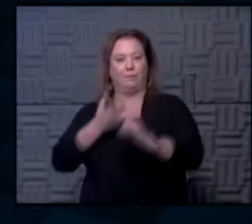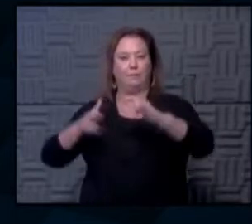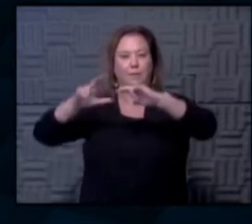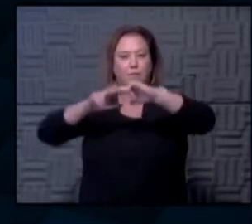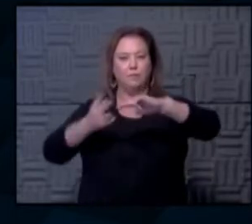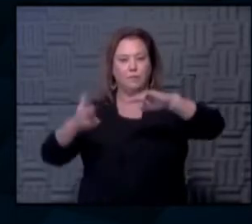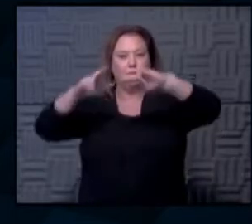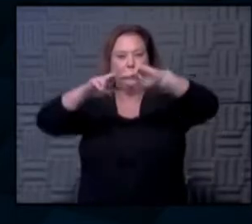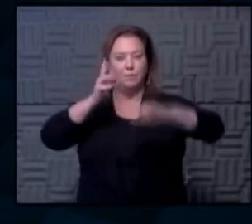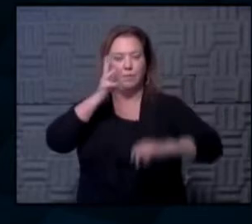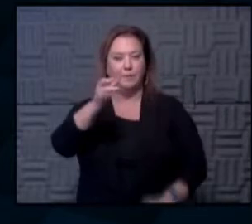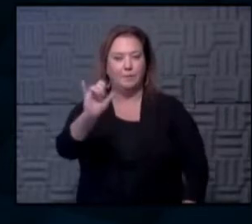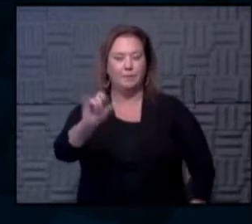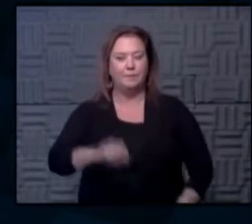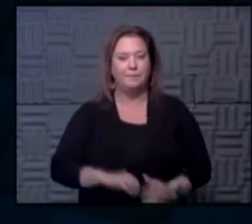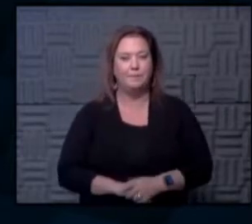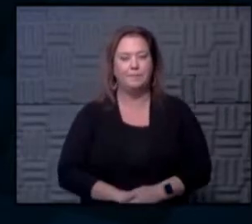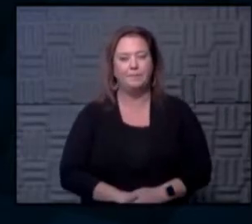well.